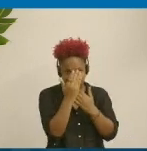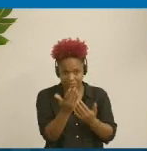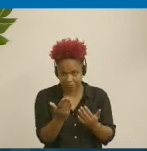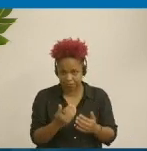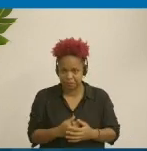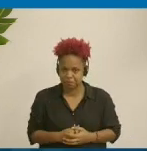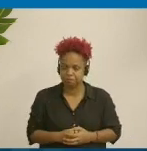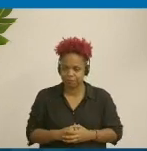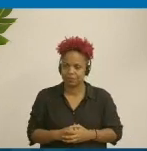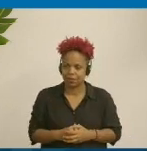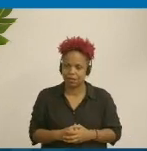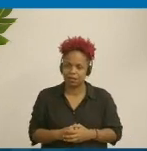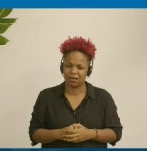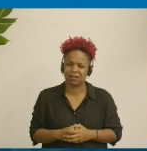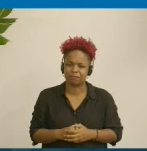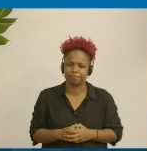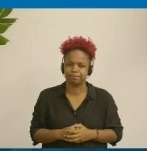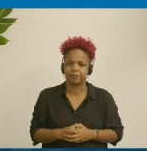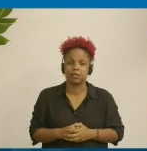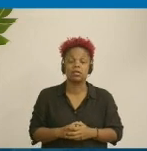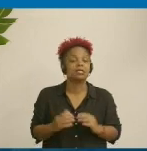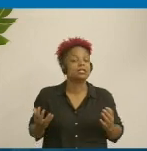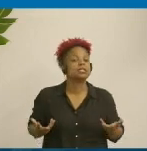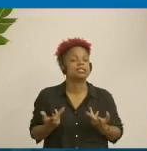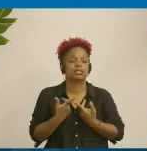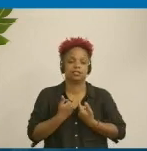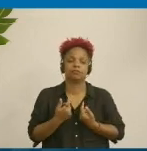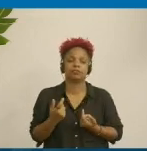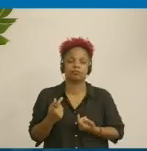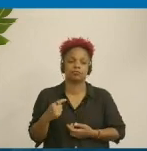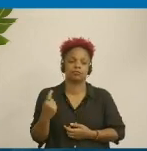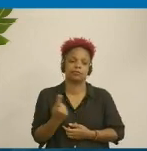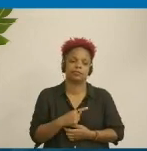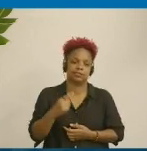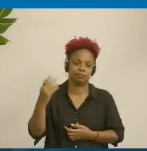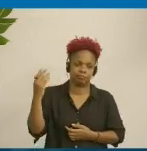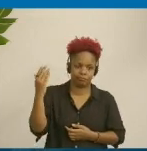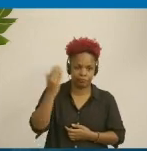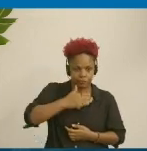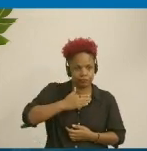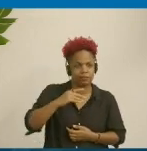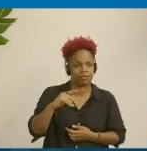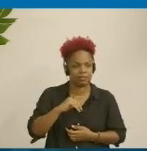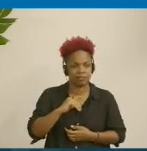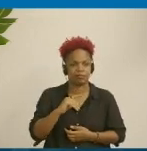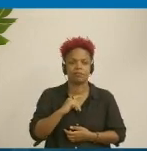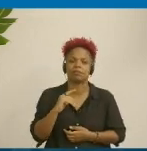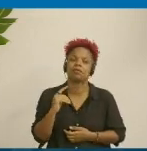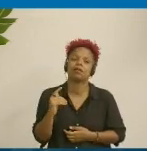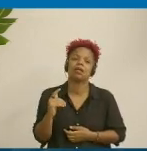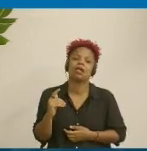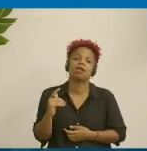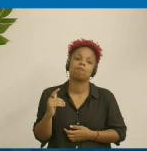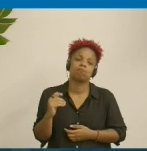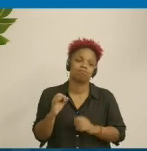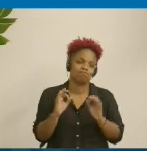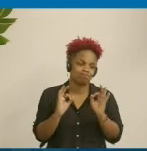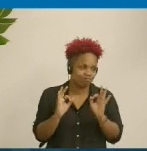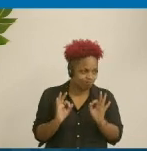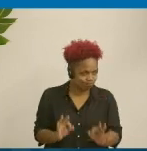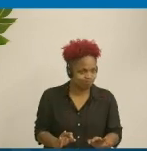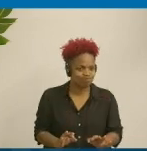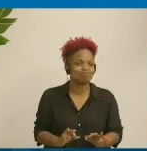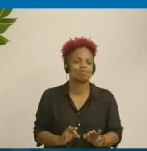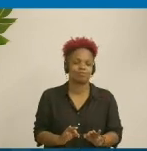forms of evidence that we really zoom in on is that behavioral and implementation research, because we see it being absolutely